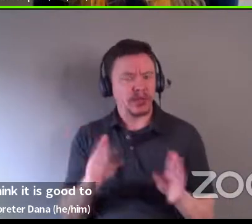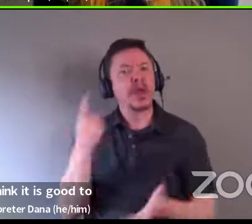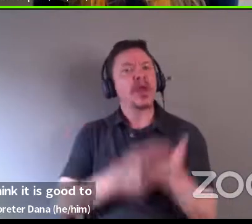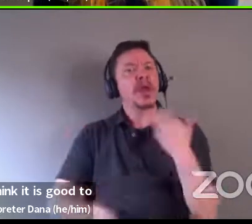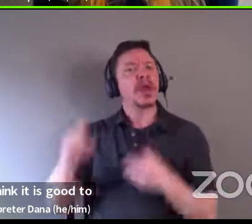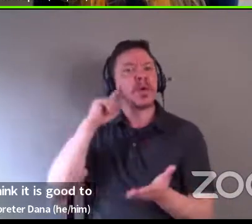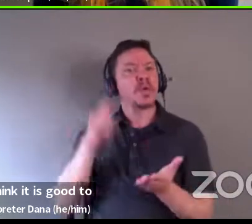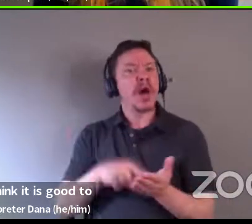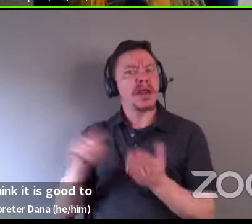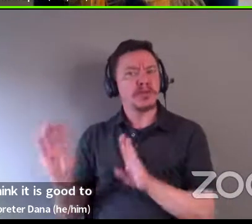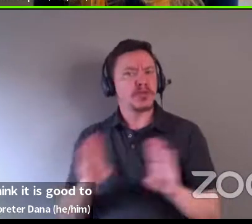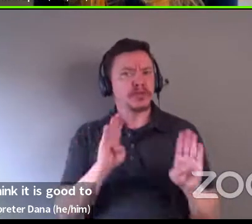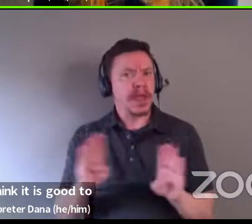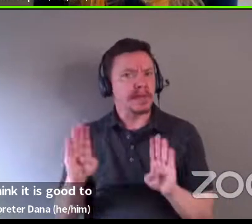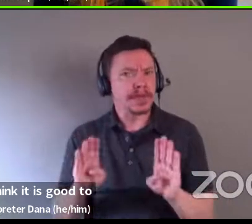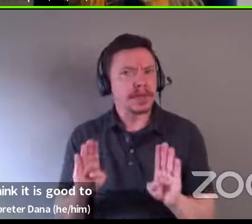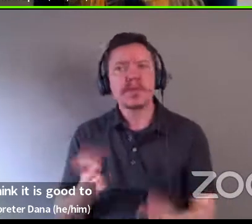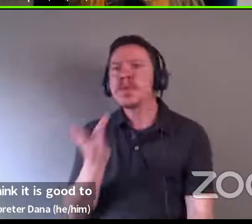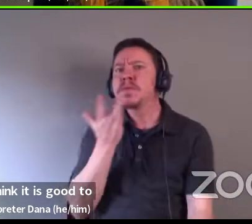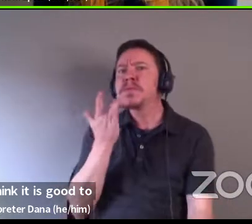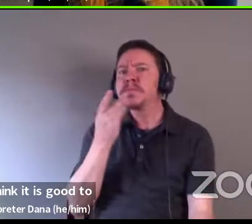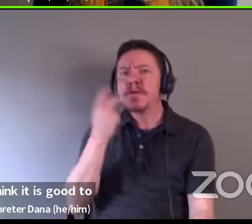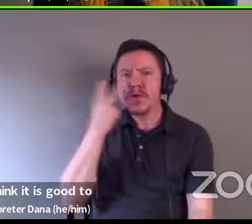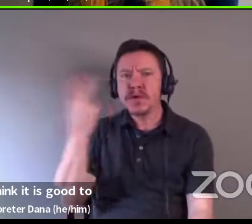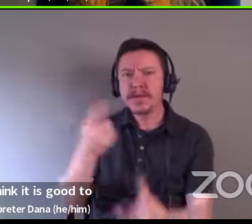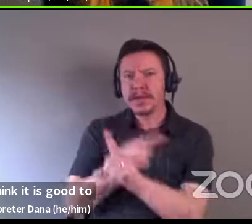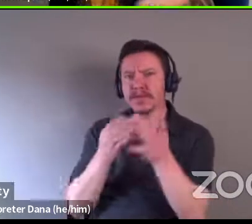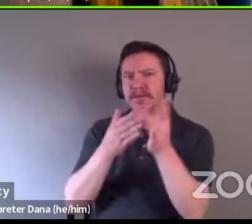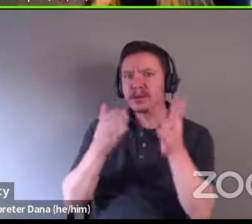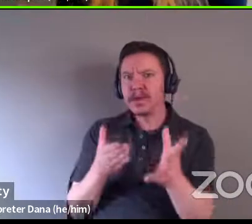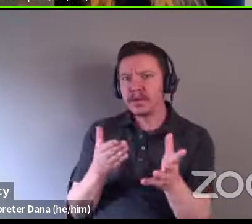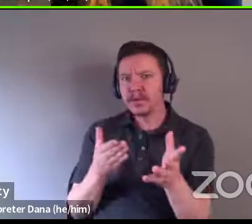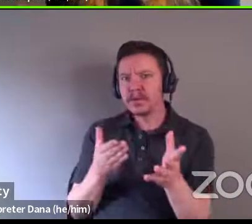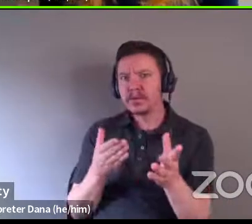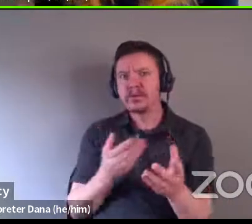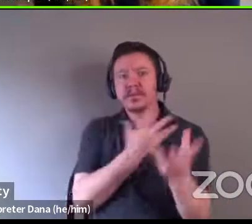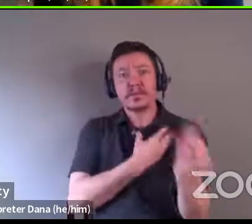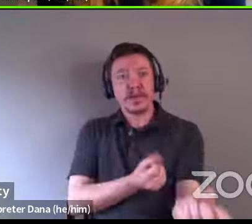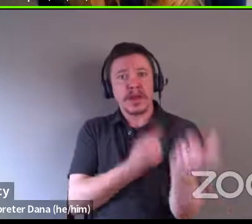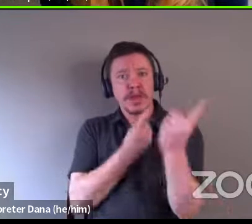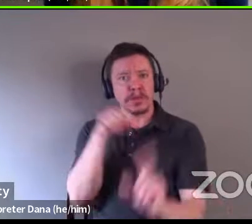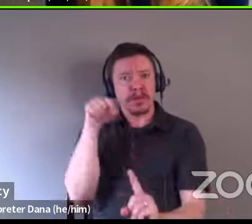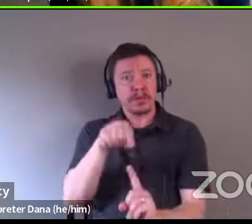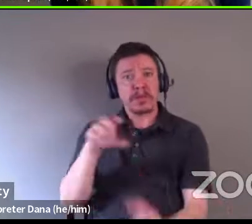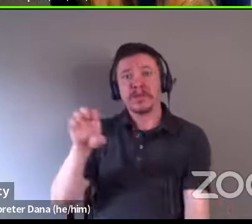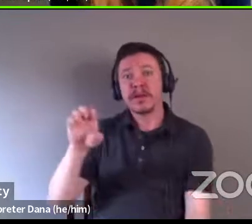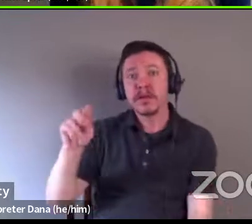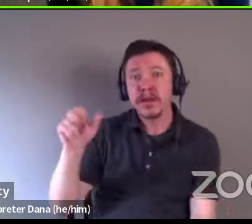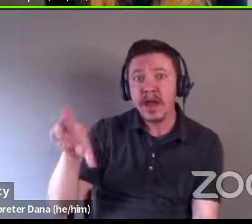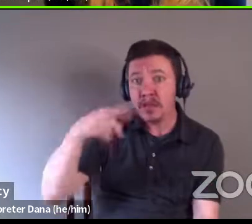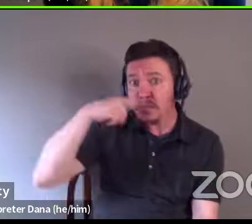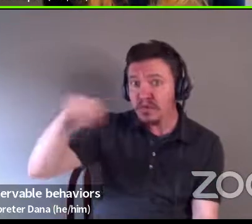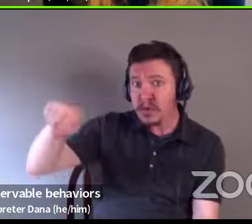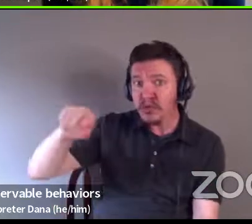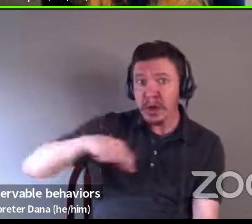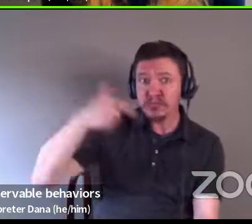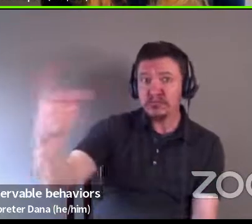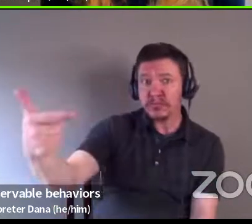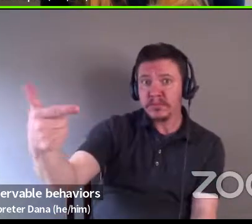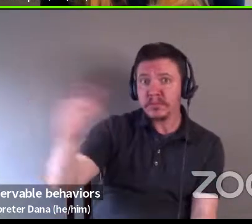observable behaviors would you like to see from leaders around empathy? Maybe Eleanor, would you answer that